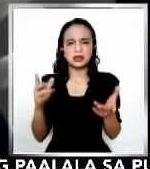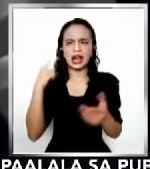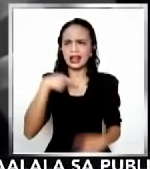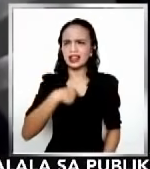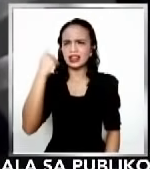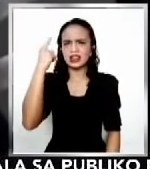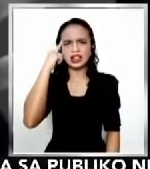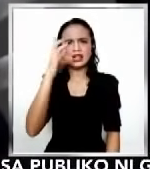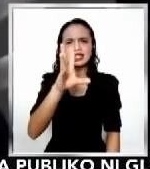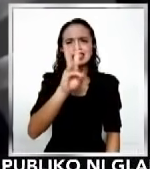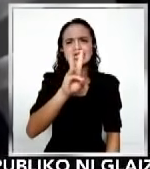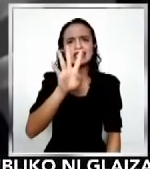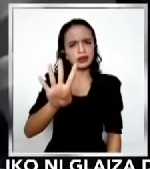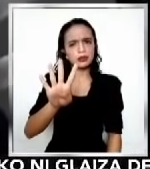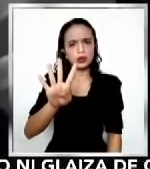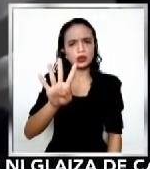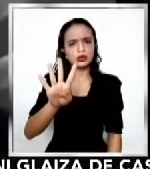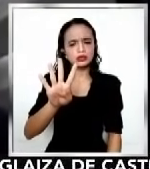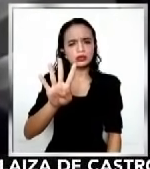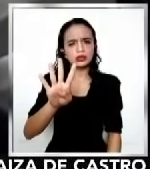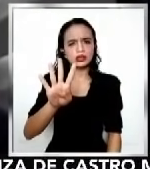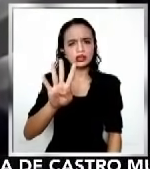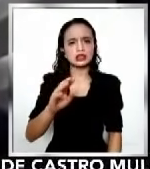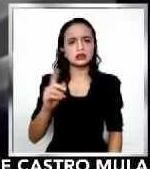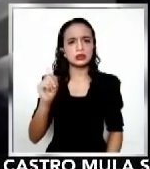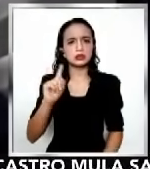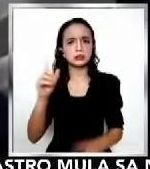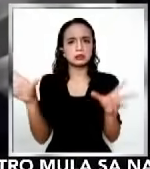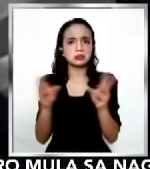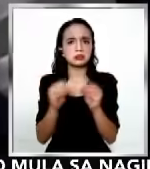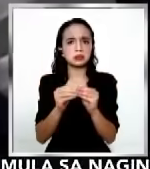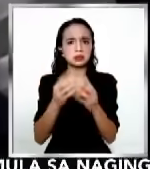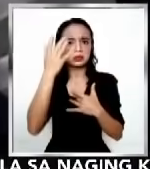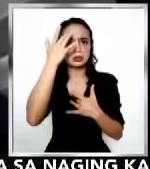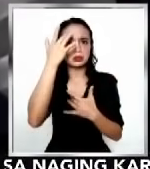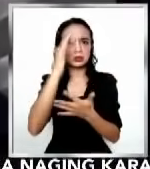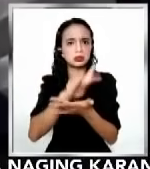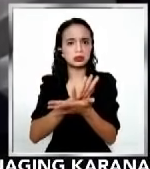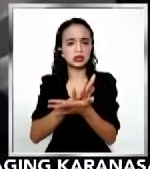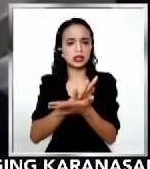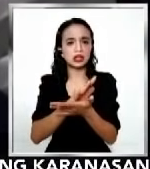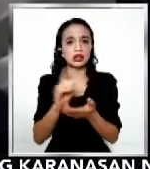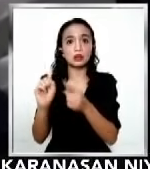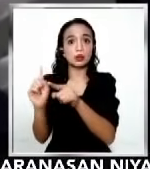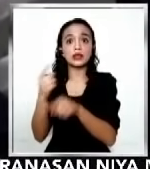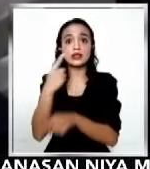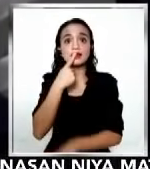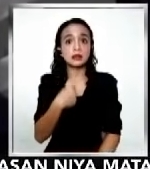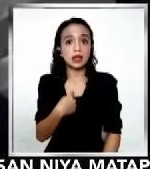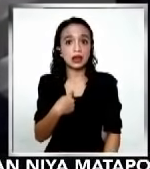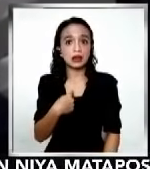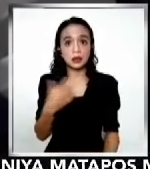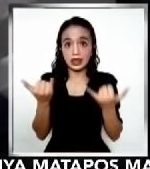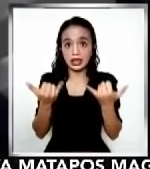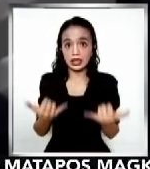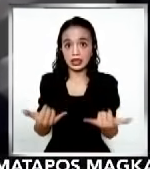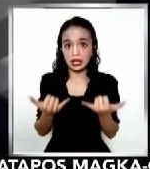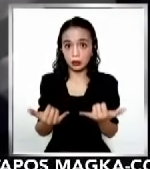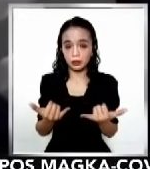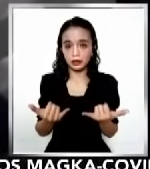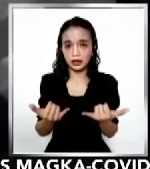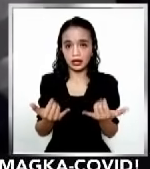64 cases were reported. What they are just saying is, as of now, with the evidence that is that